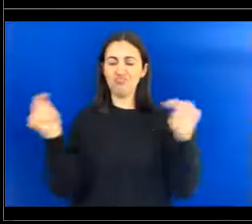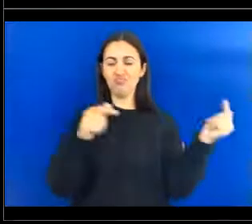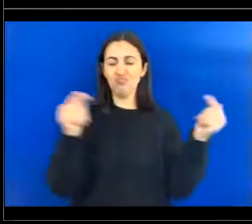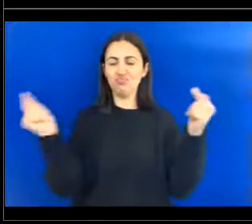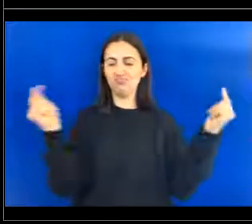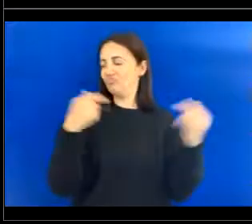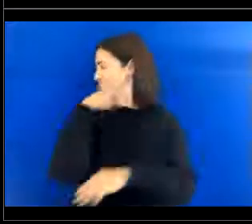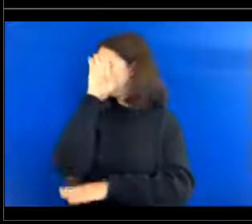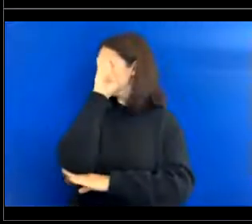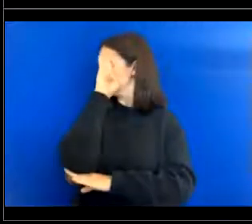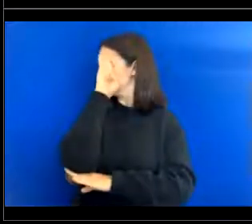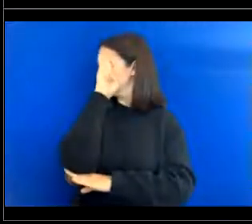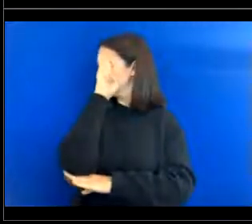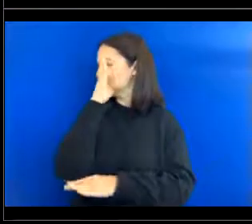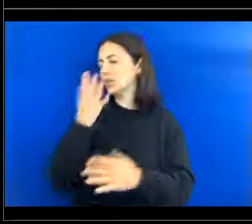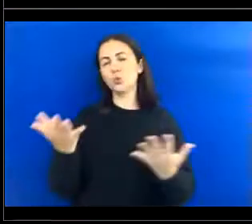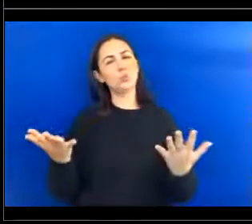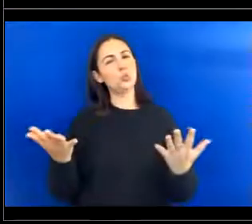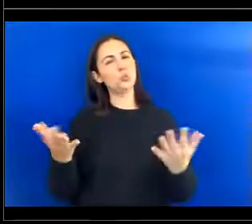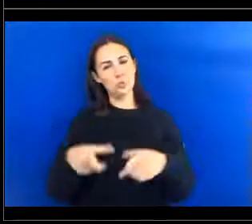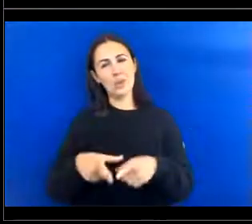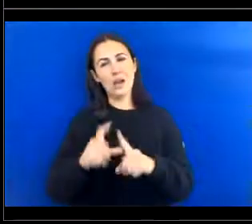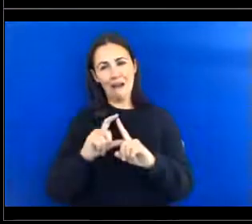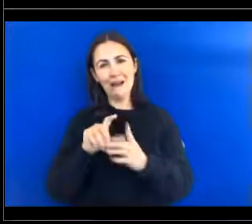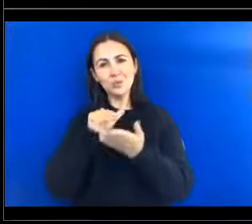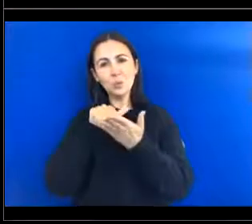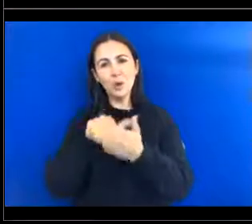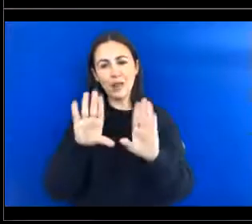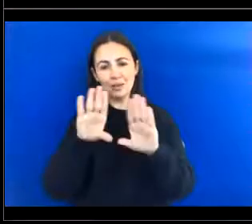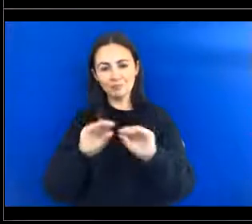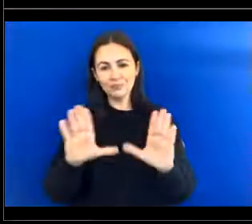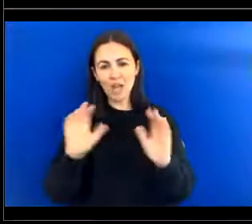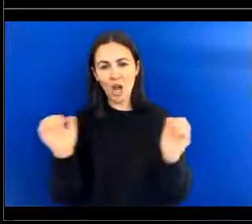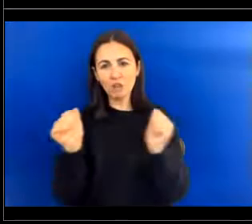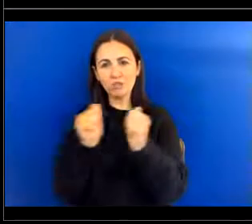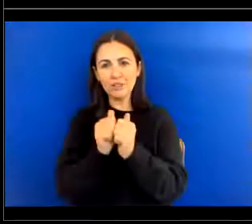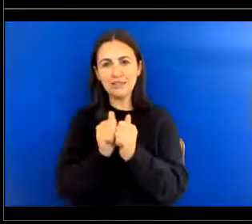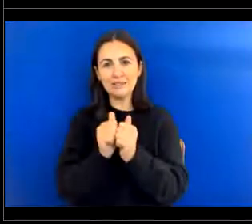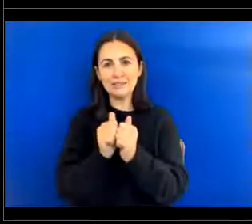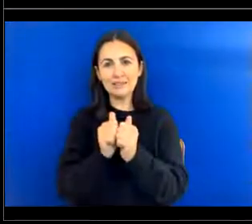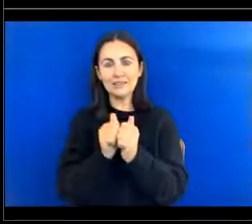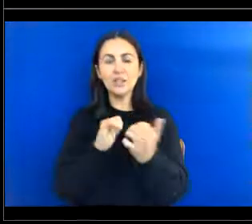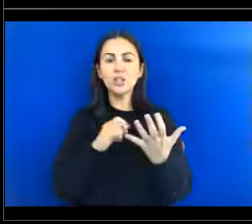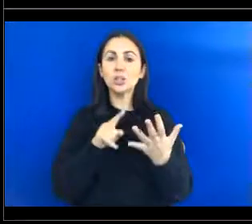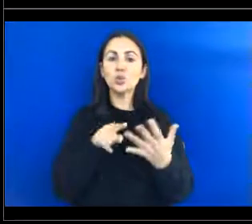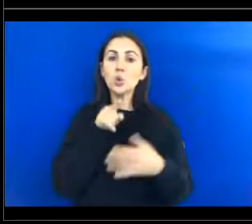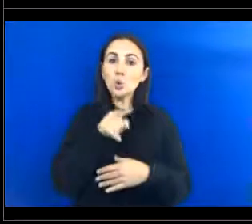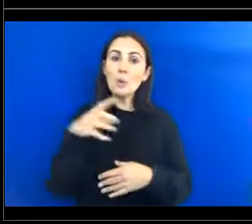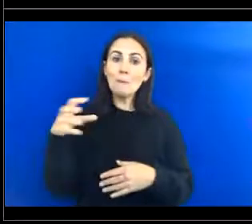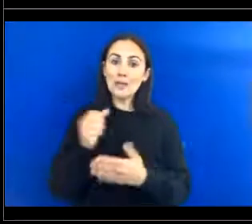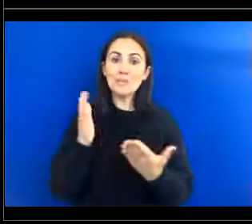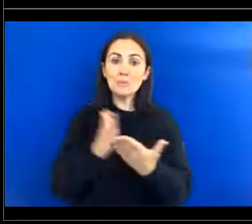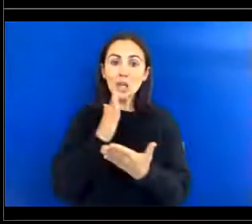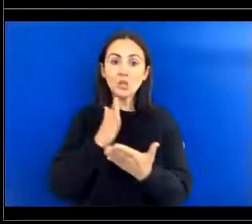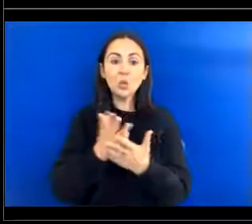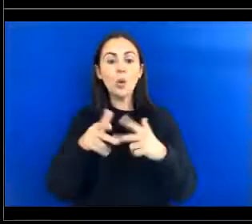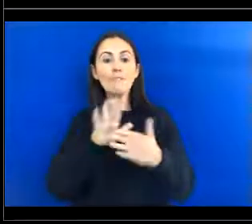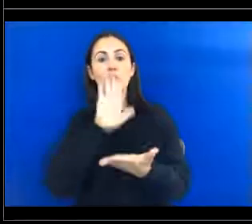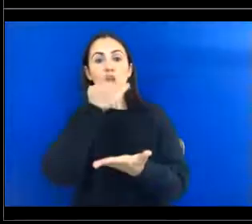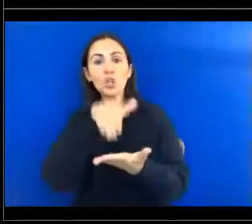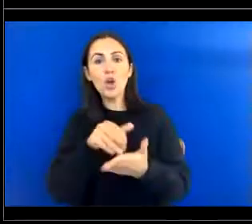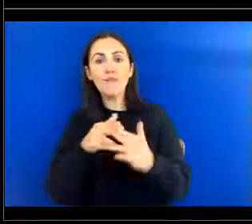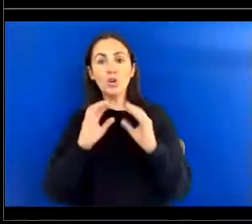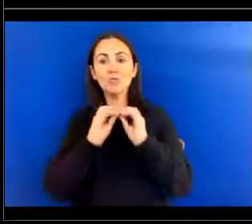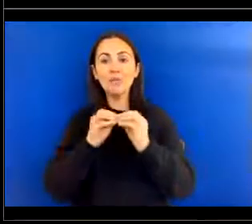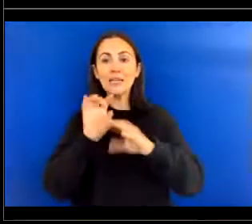person's perspective and they're only focused on what their needs are, then you're not going to get very far. So once